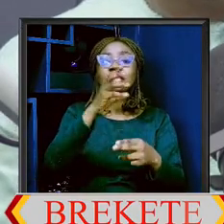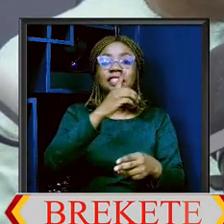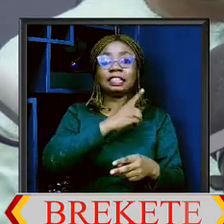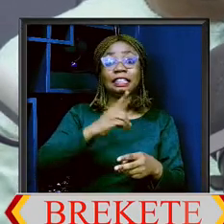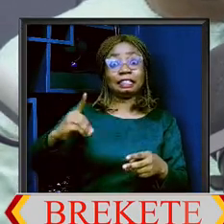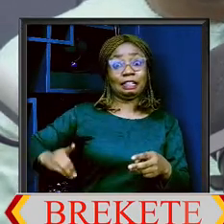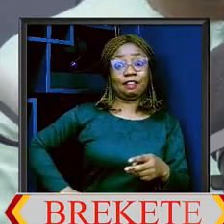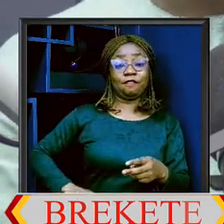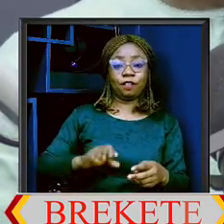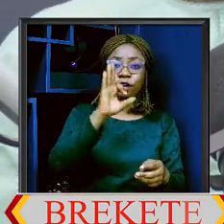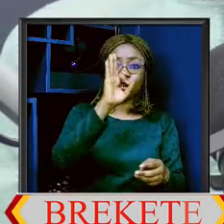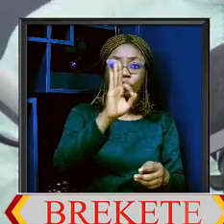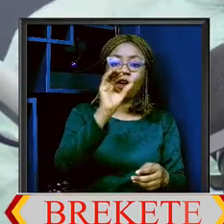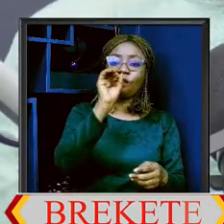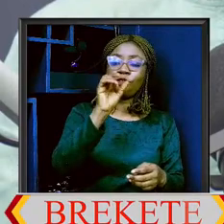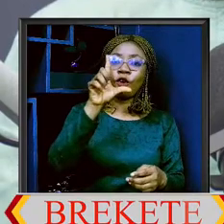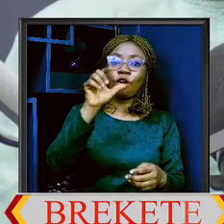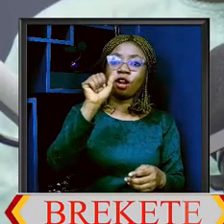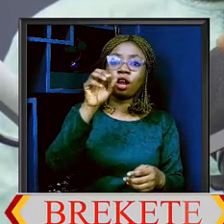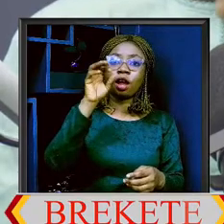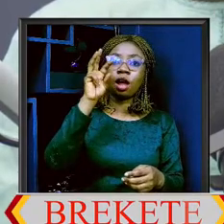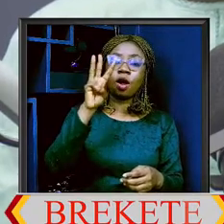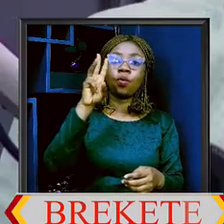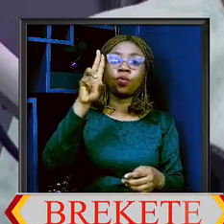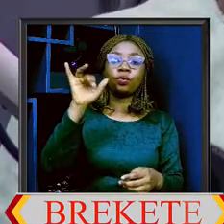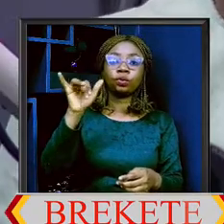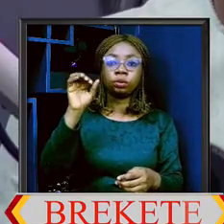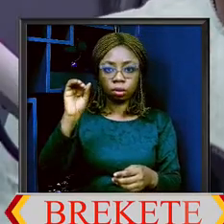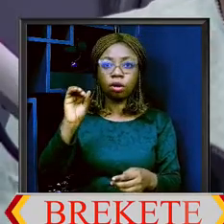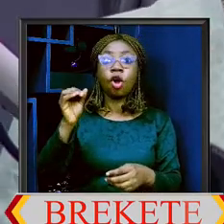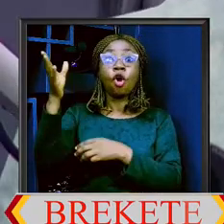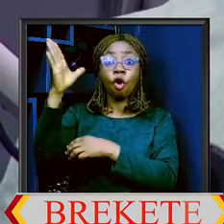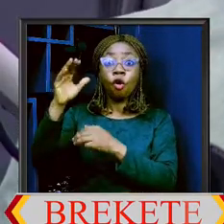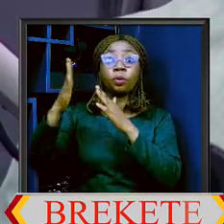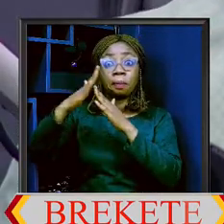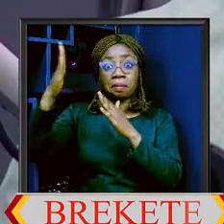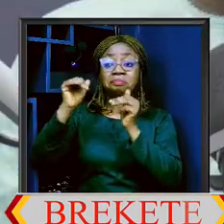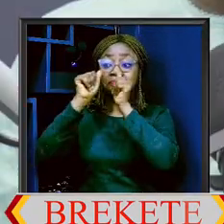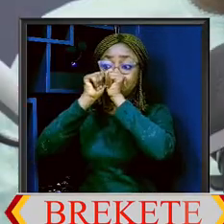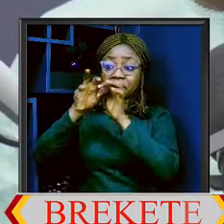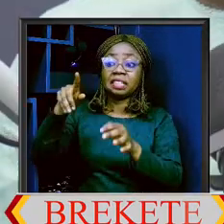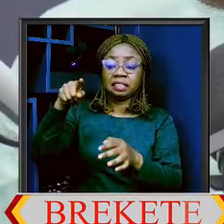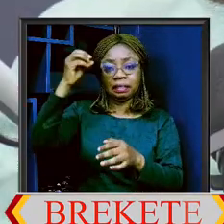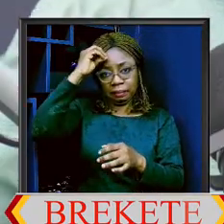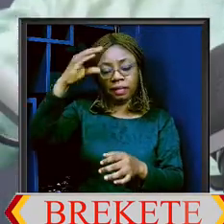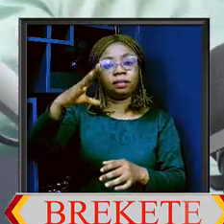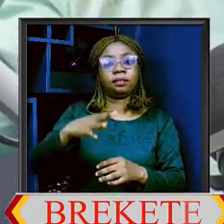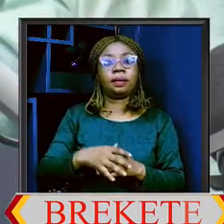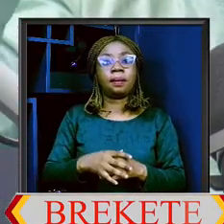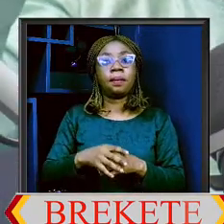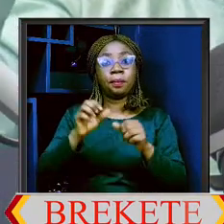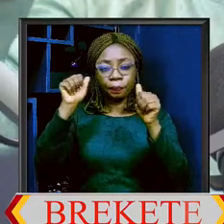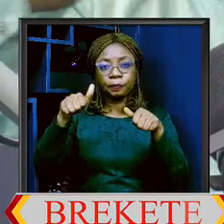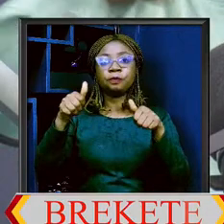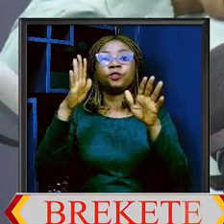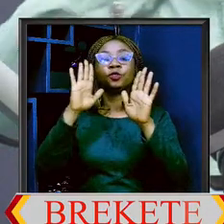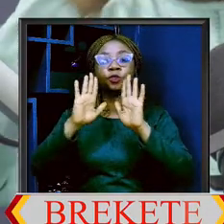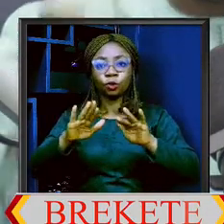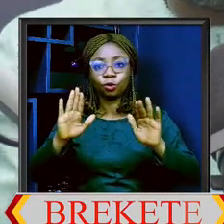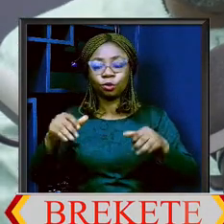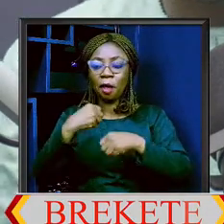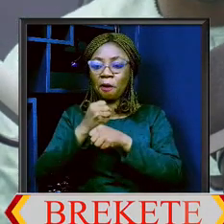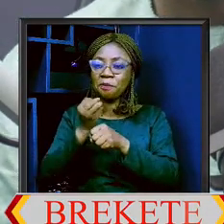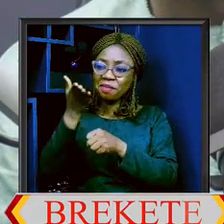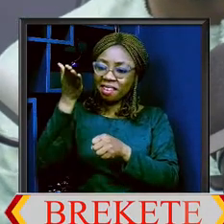David F may God Almighty bless this man amen may his children make